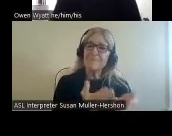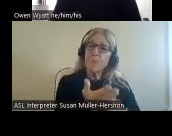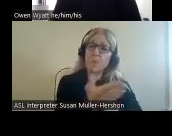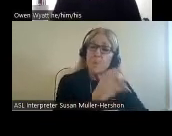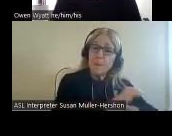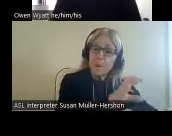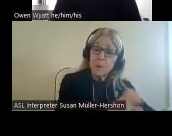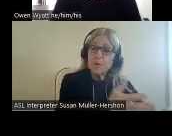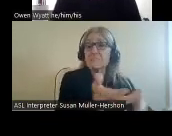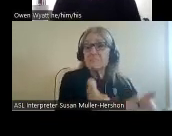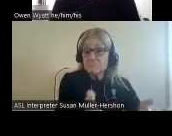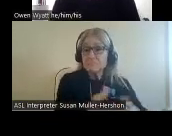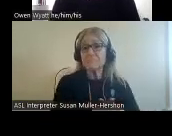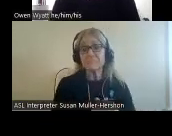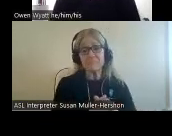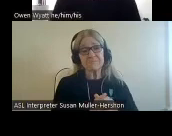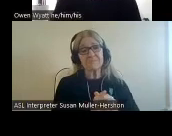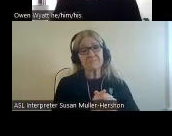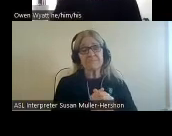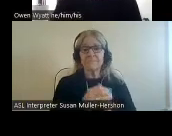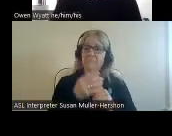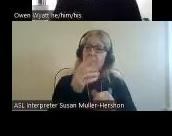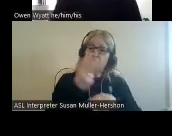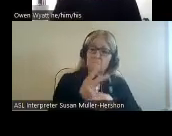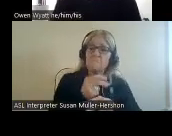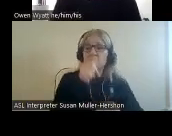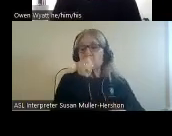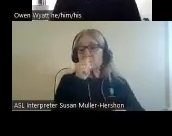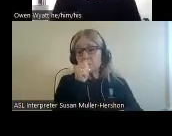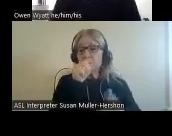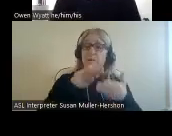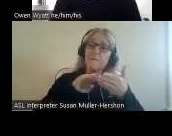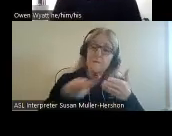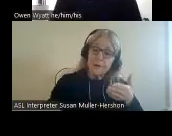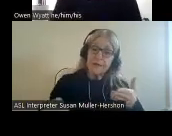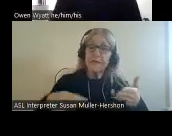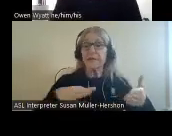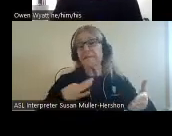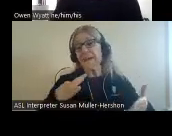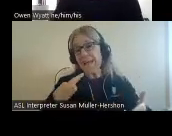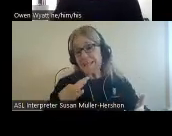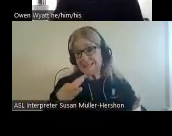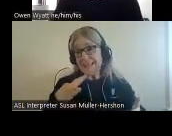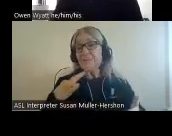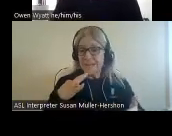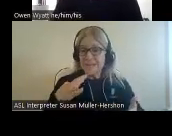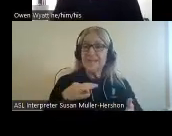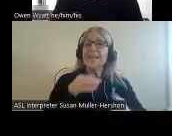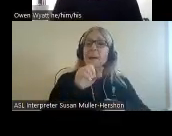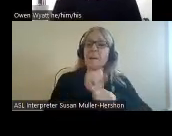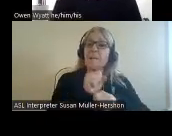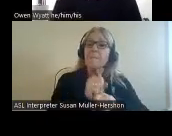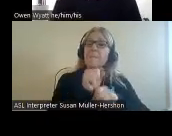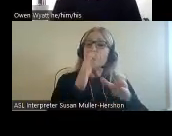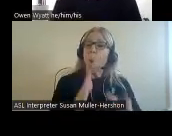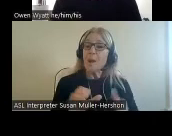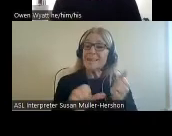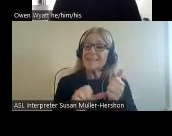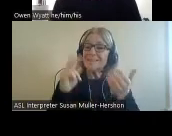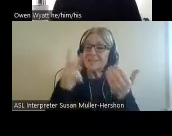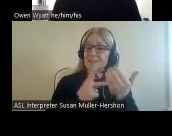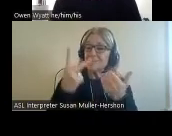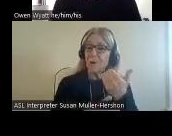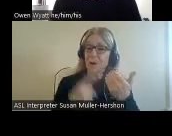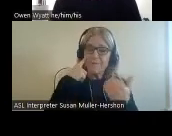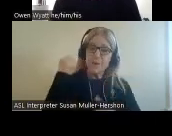where your confidential and free and voluntary employee assistance program for you and your